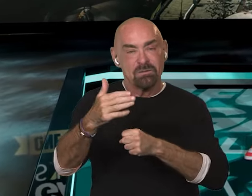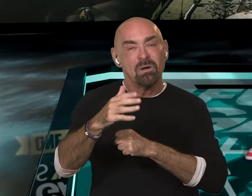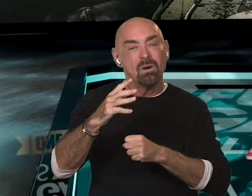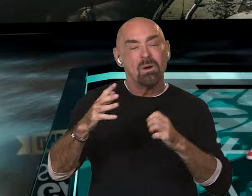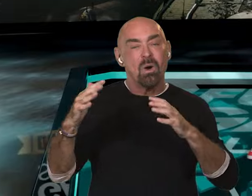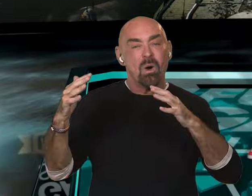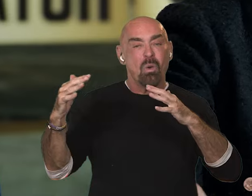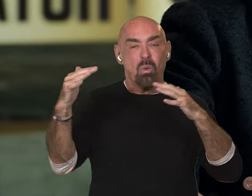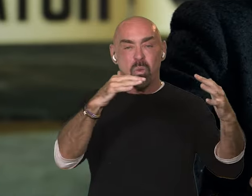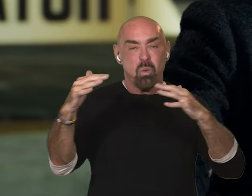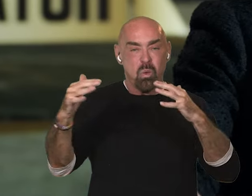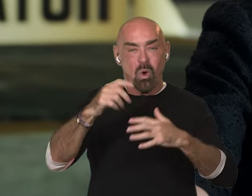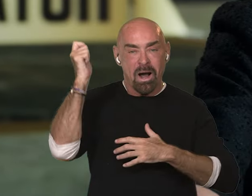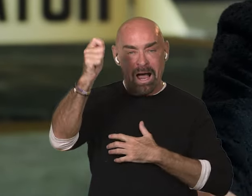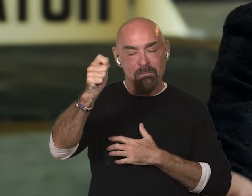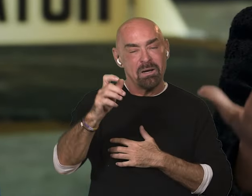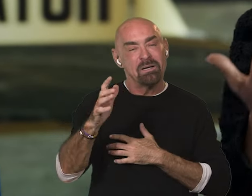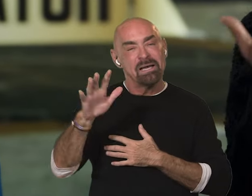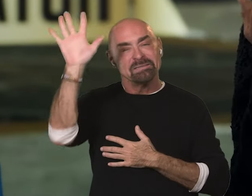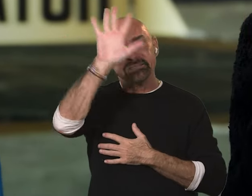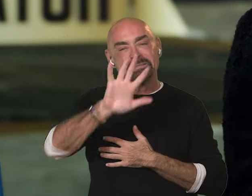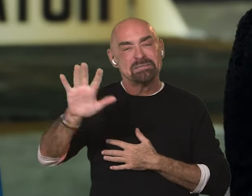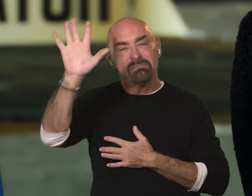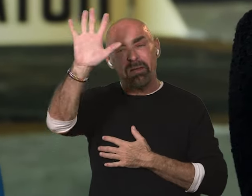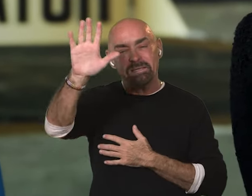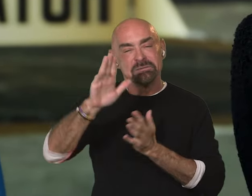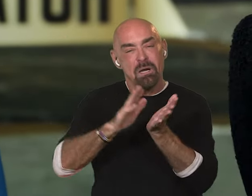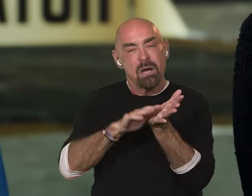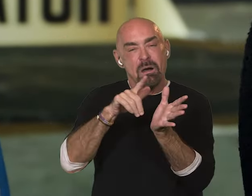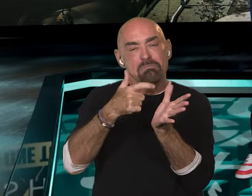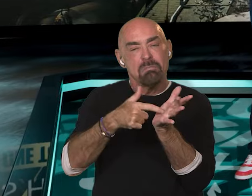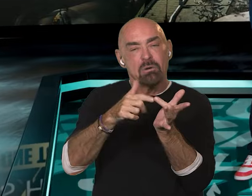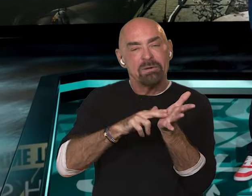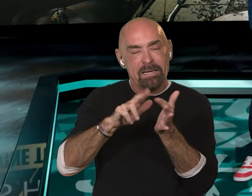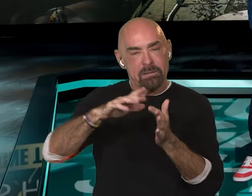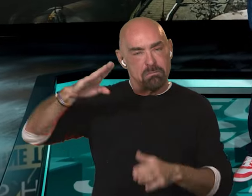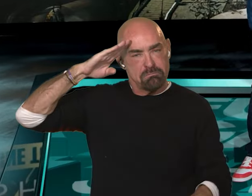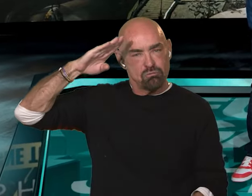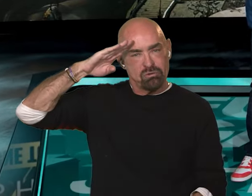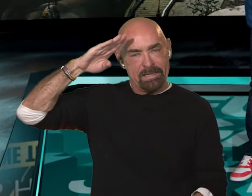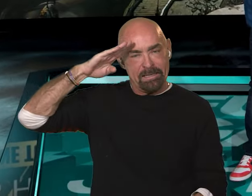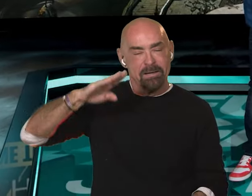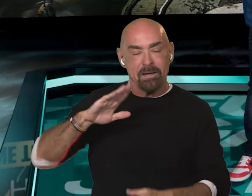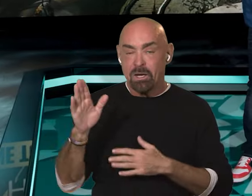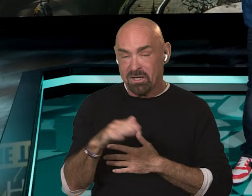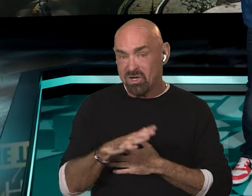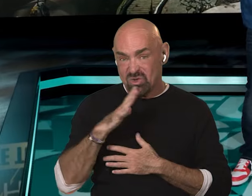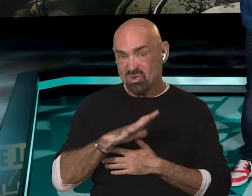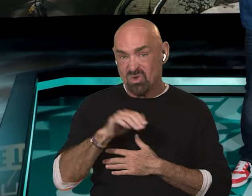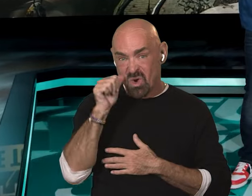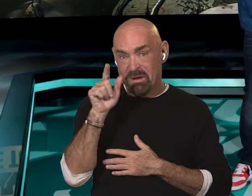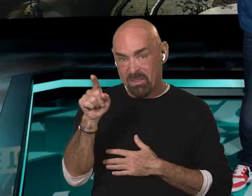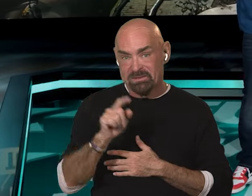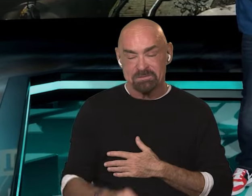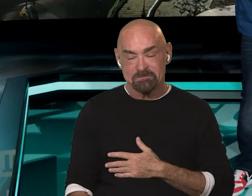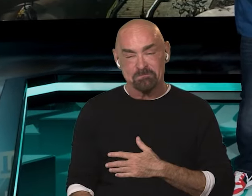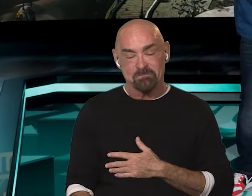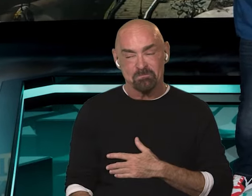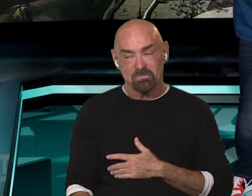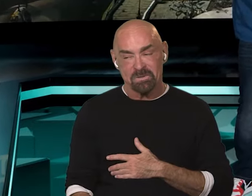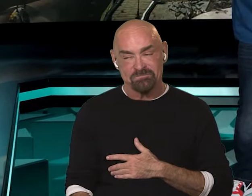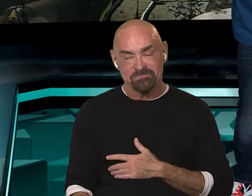we're finally getting a sequel to Warhammer 40K Space Marine. Space Marine 2 is landing in September, and here's